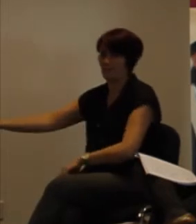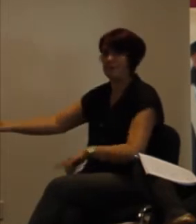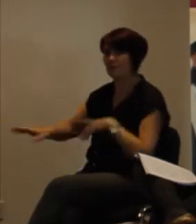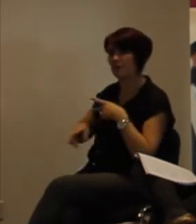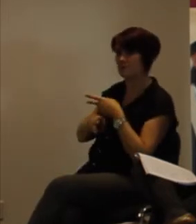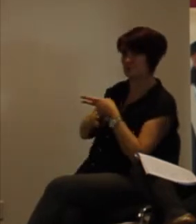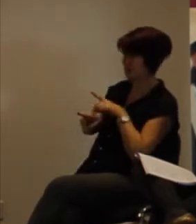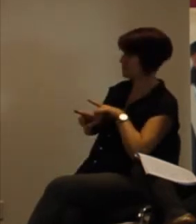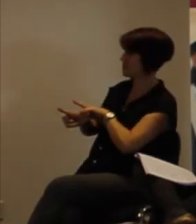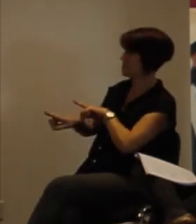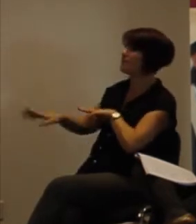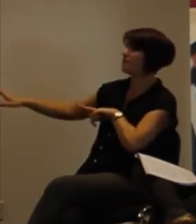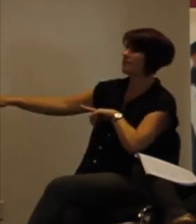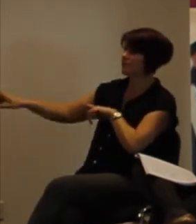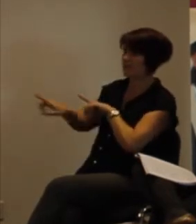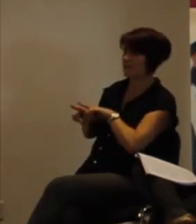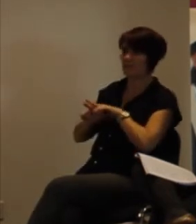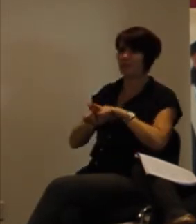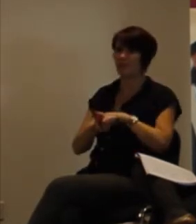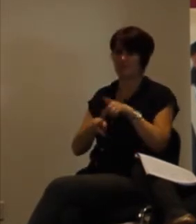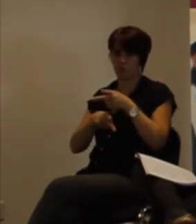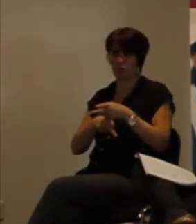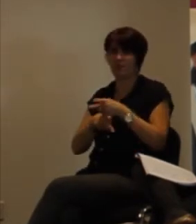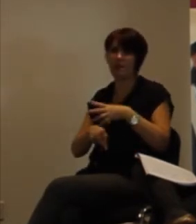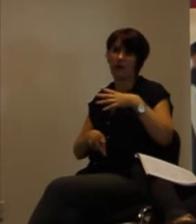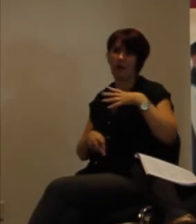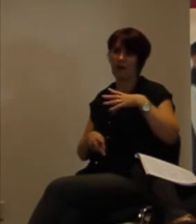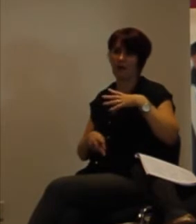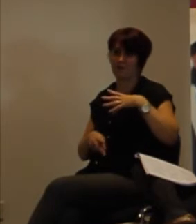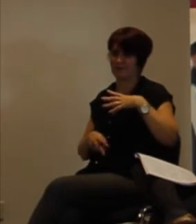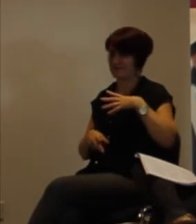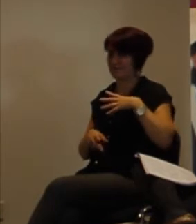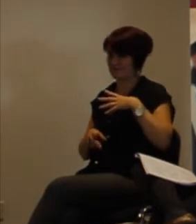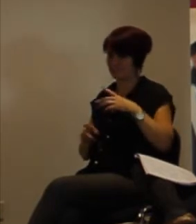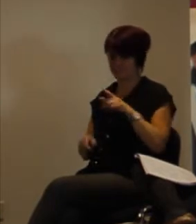sure that they're not engaging in any